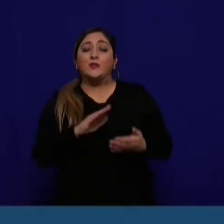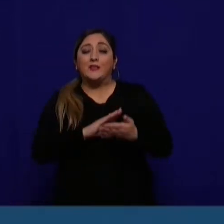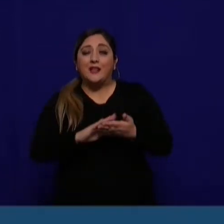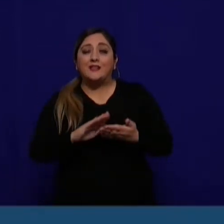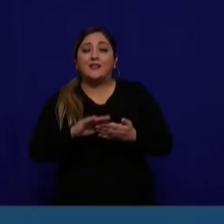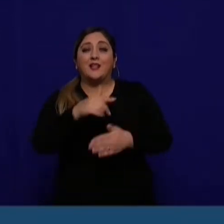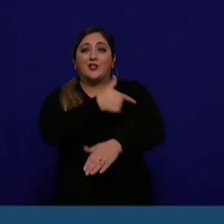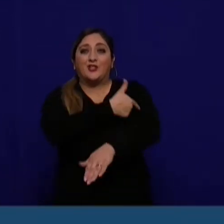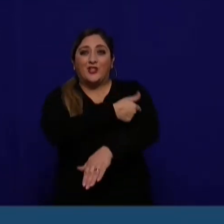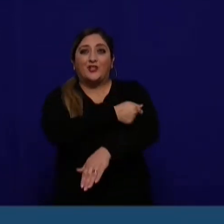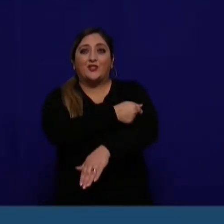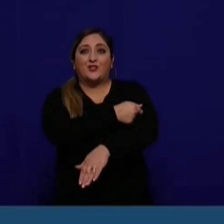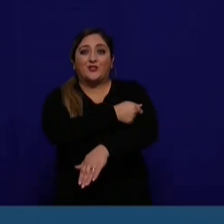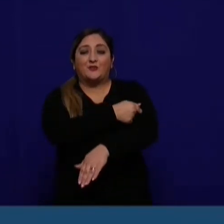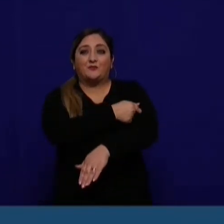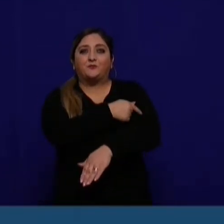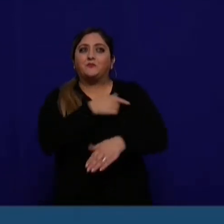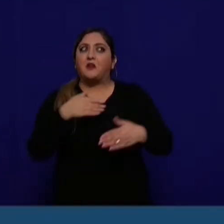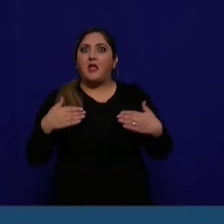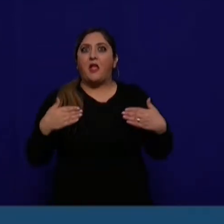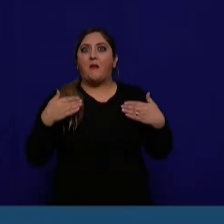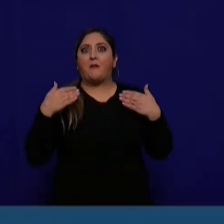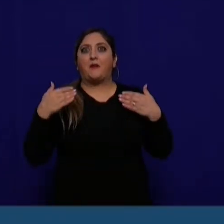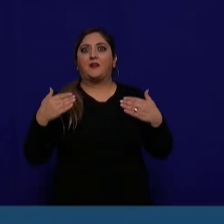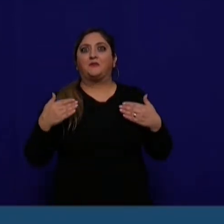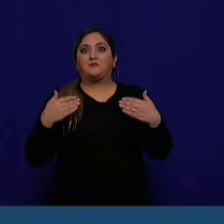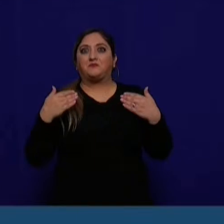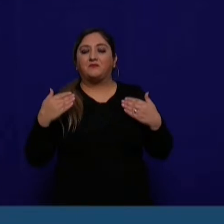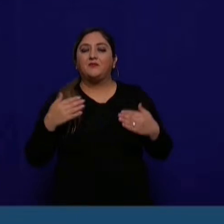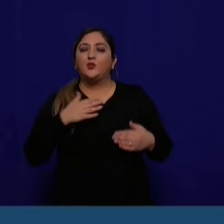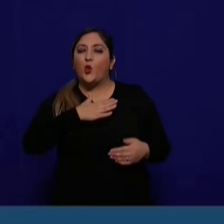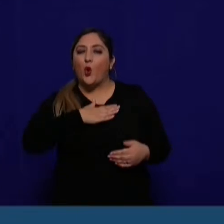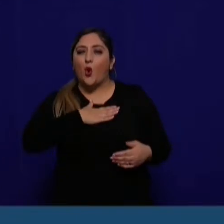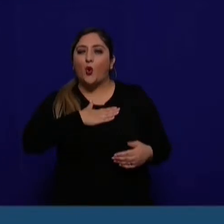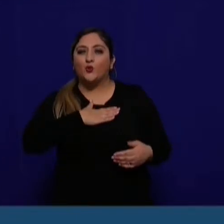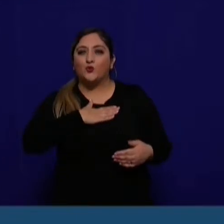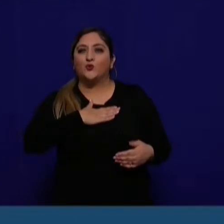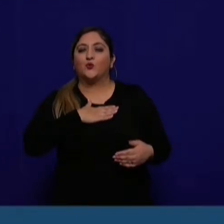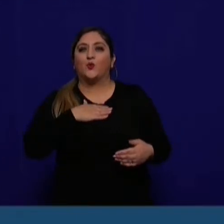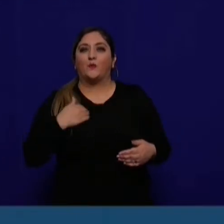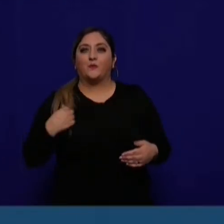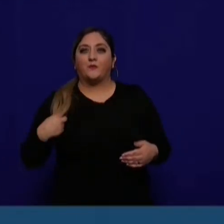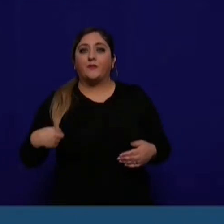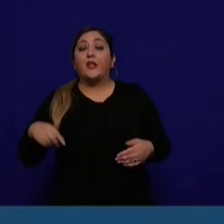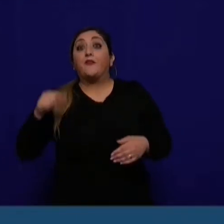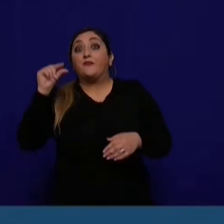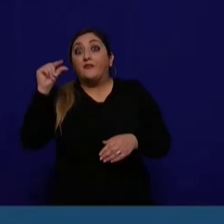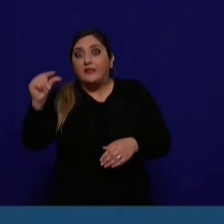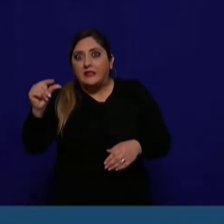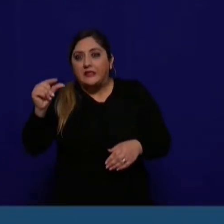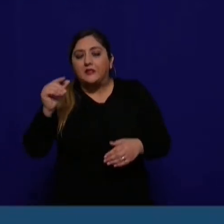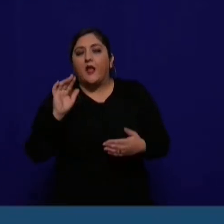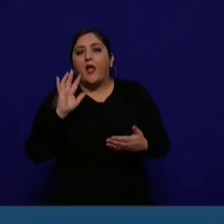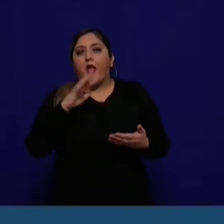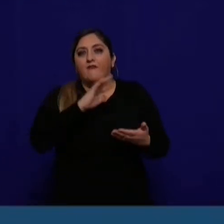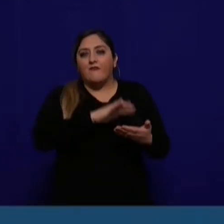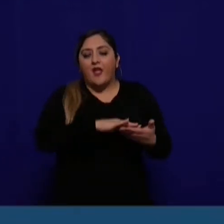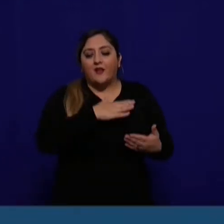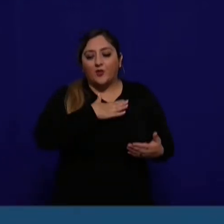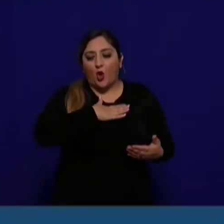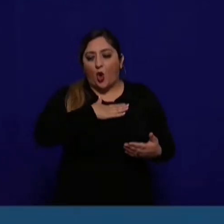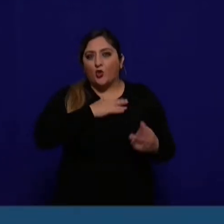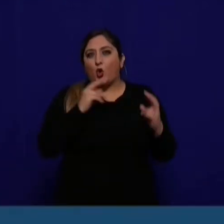t-tilqima huma wkoll kienu kuntenti b'din it-tilqima, niftakru li kull mediċina jista' jkollha xi ftit side effects u